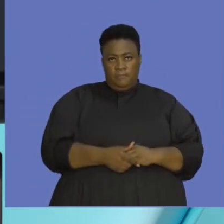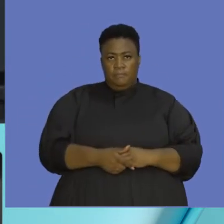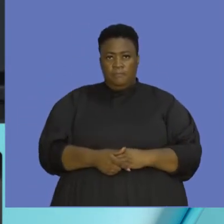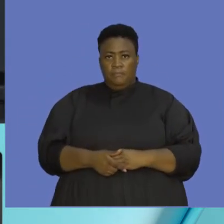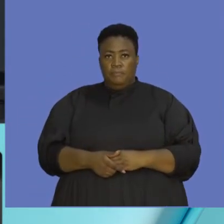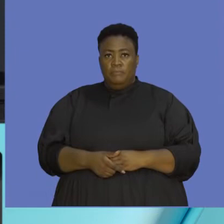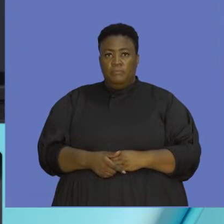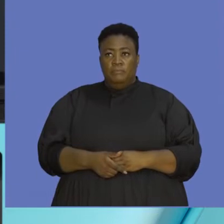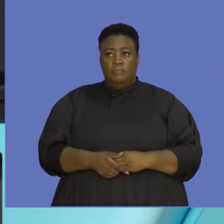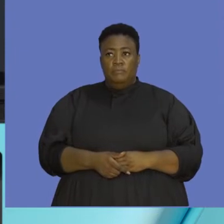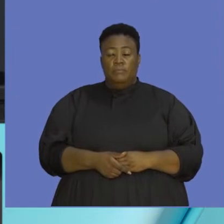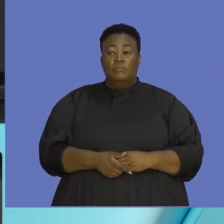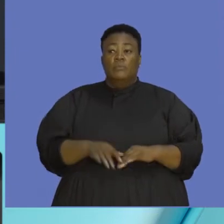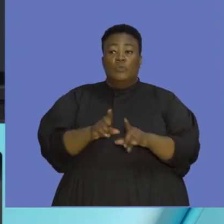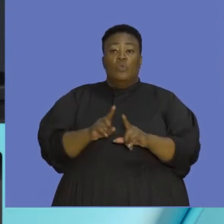times smaller.